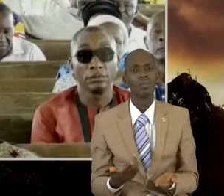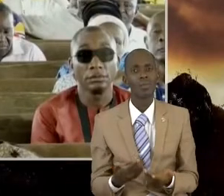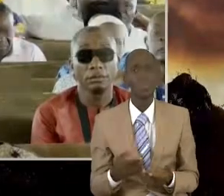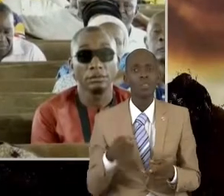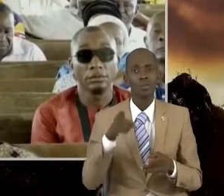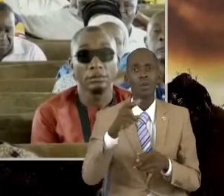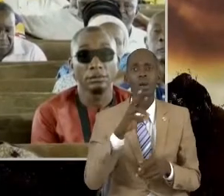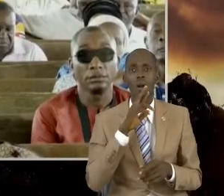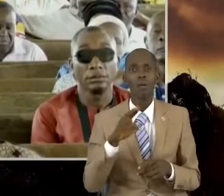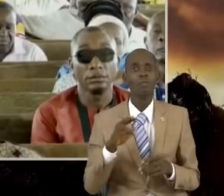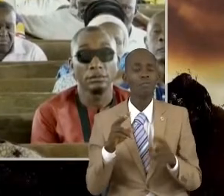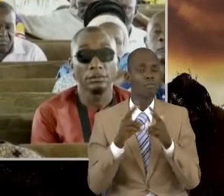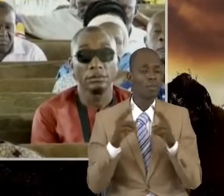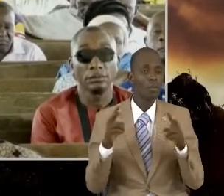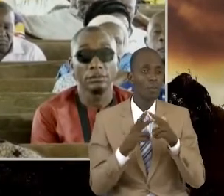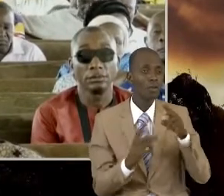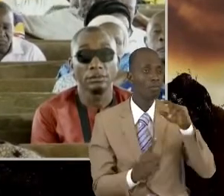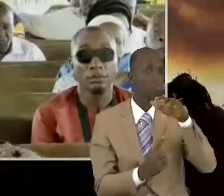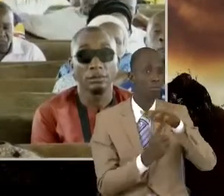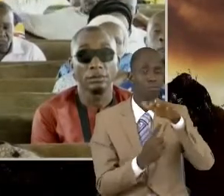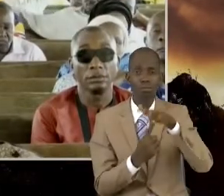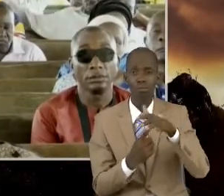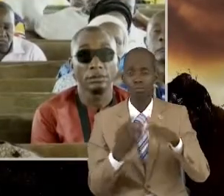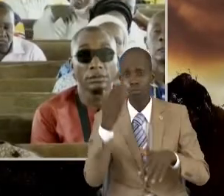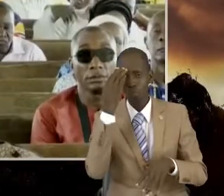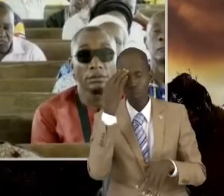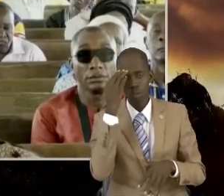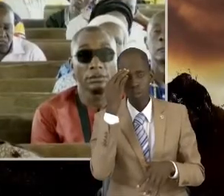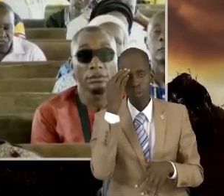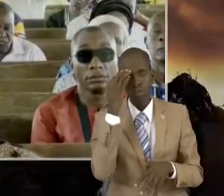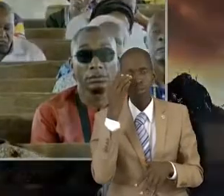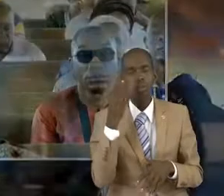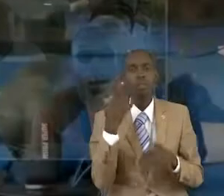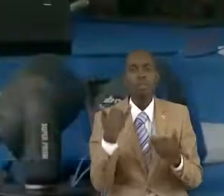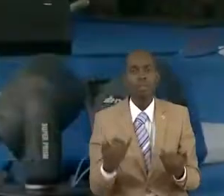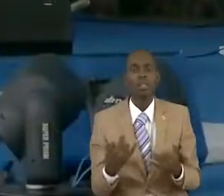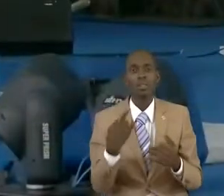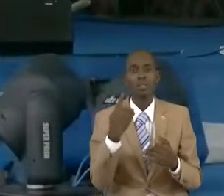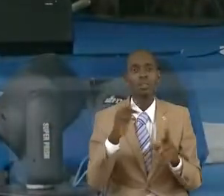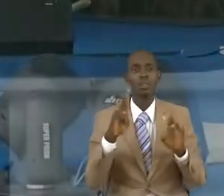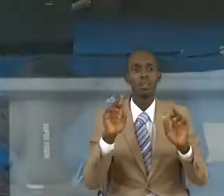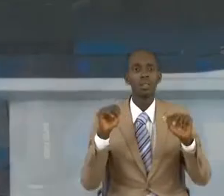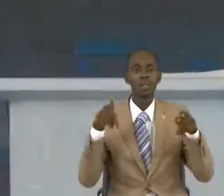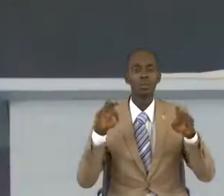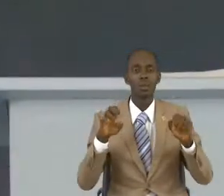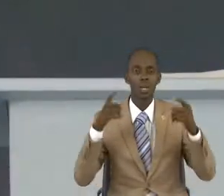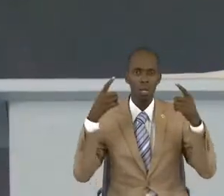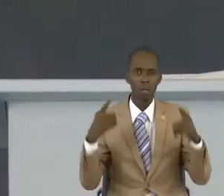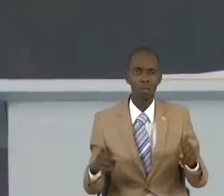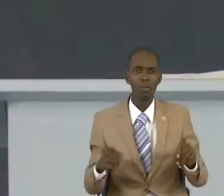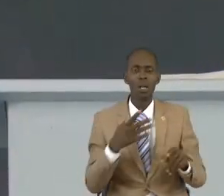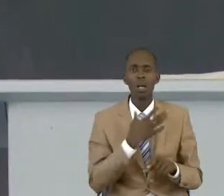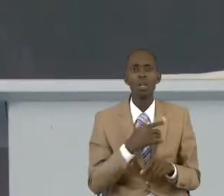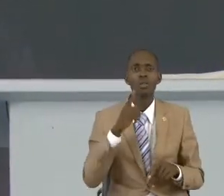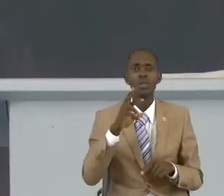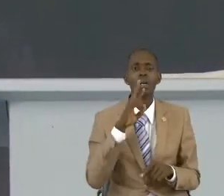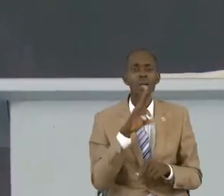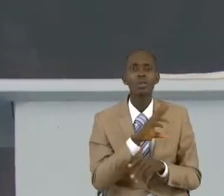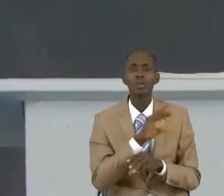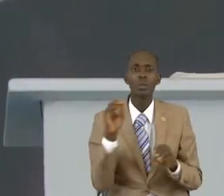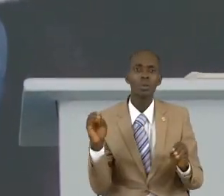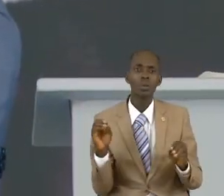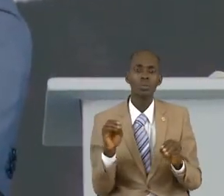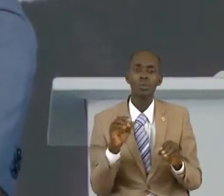are, the rapture takes place. And you are nowhere to be found.